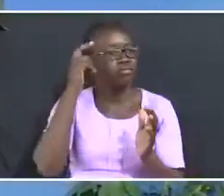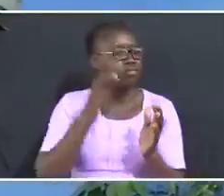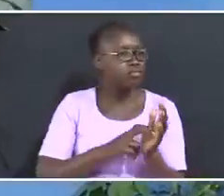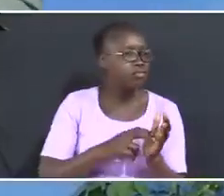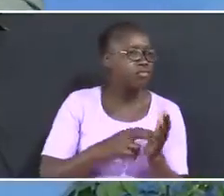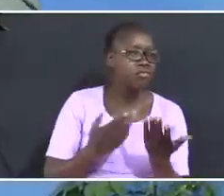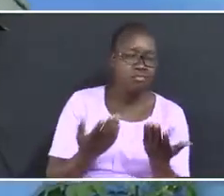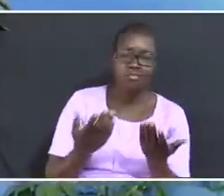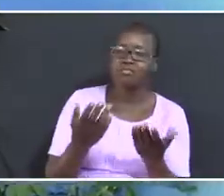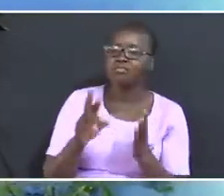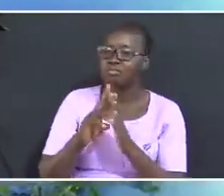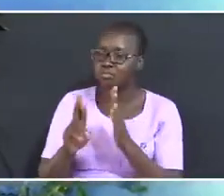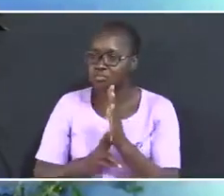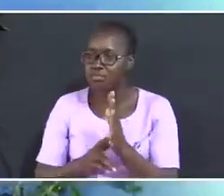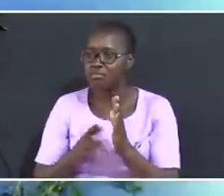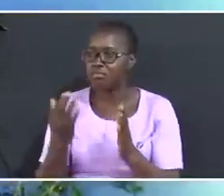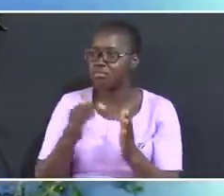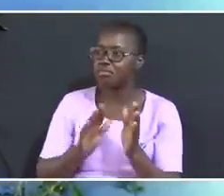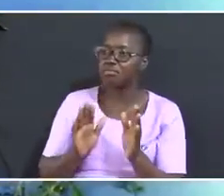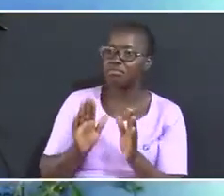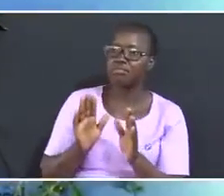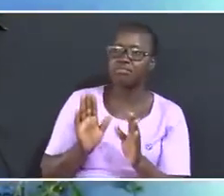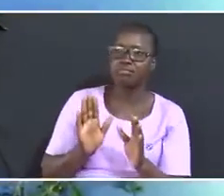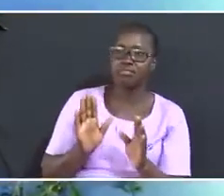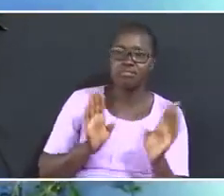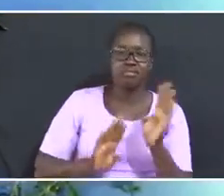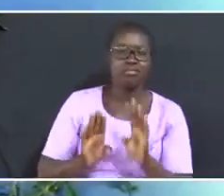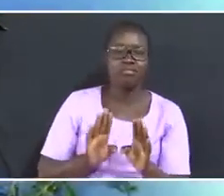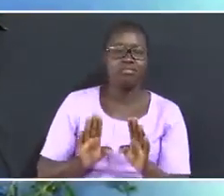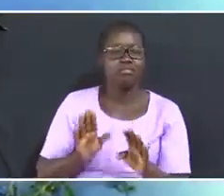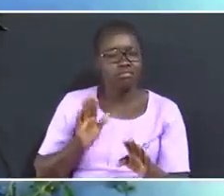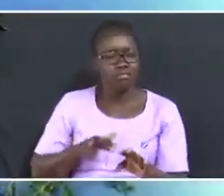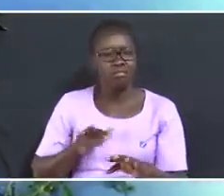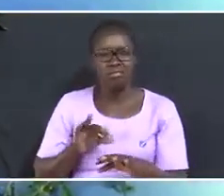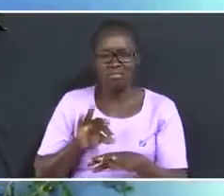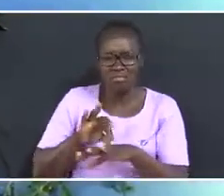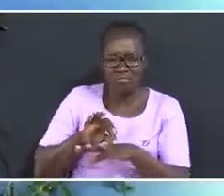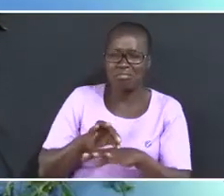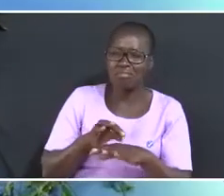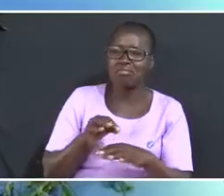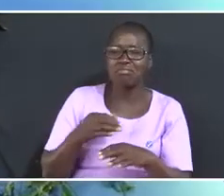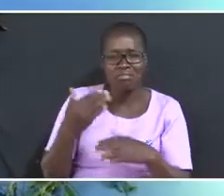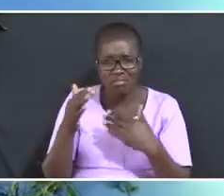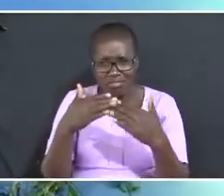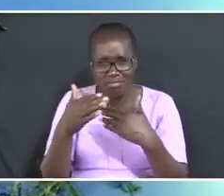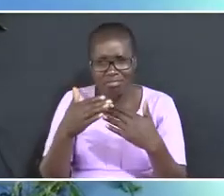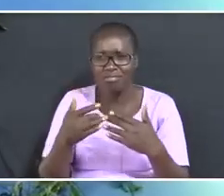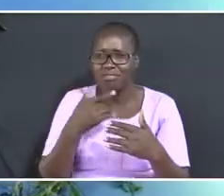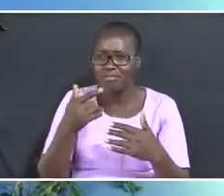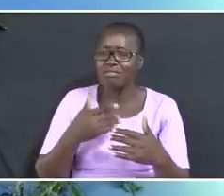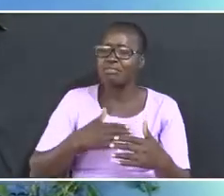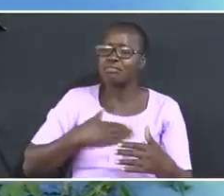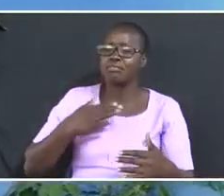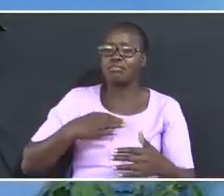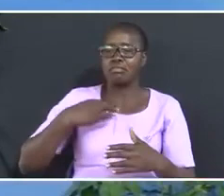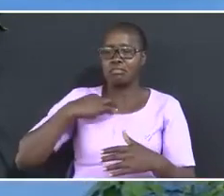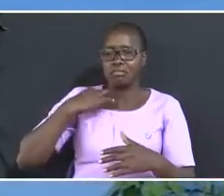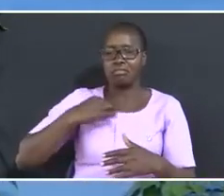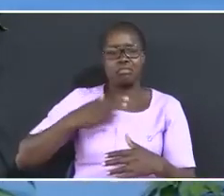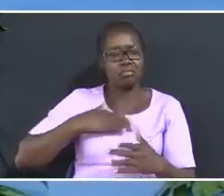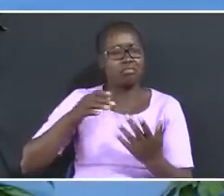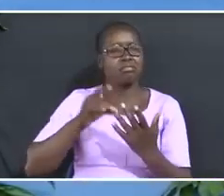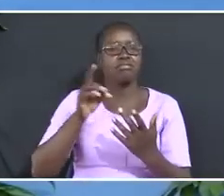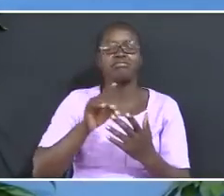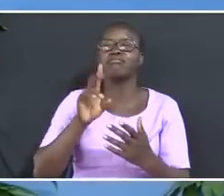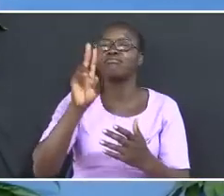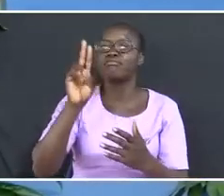of conduct, where you see women almost naked and they are shouting, "My dress, my choice." That is not